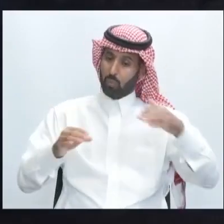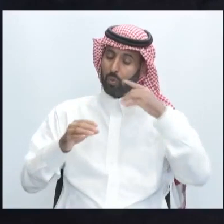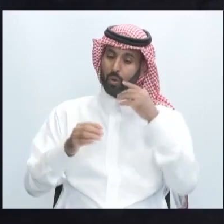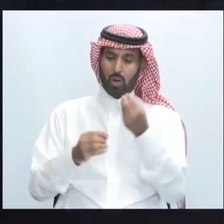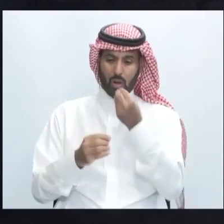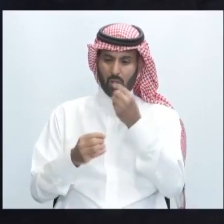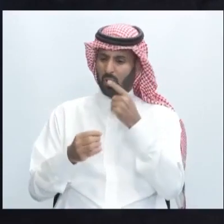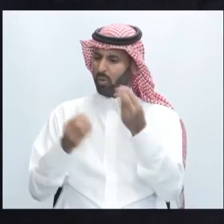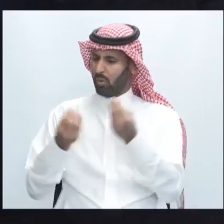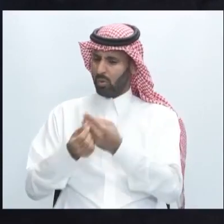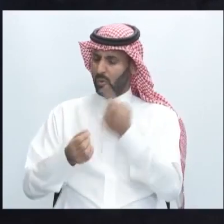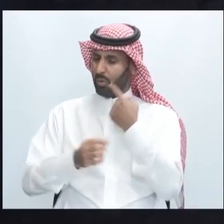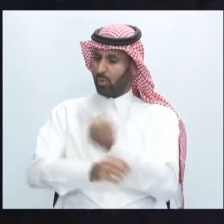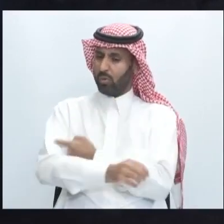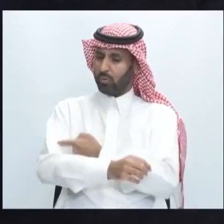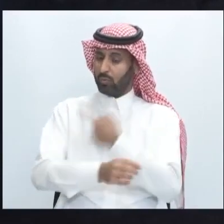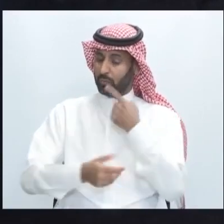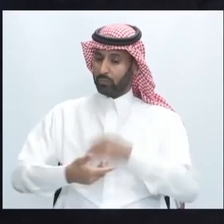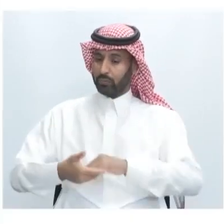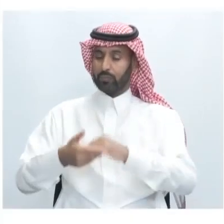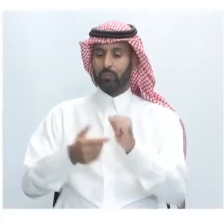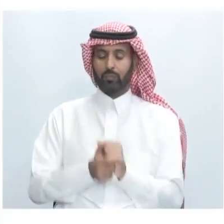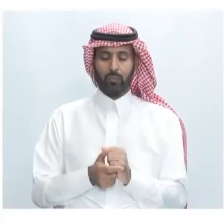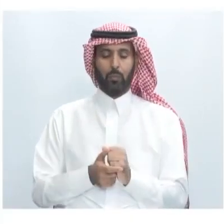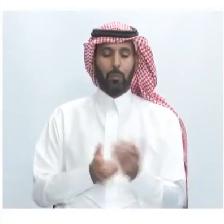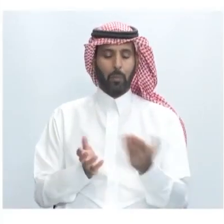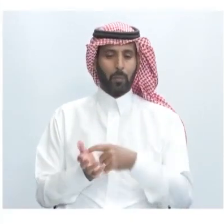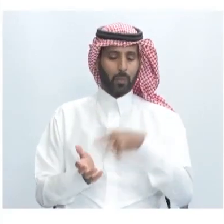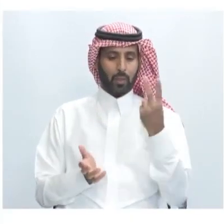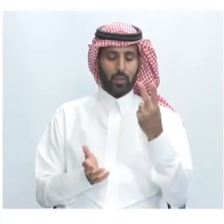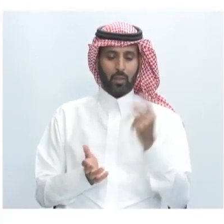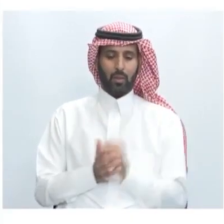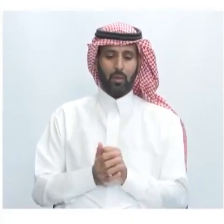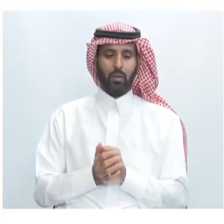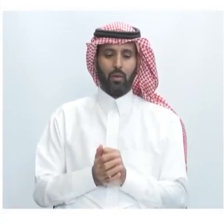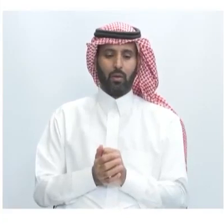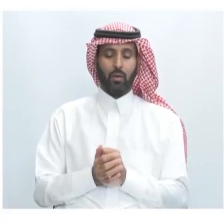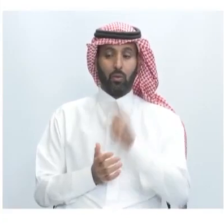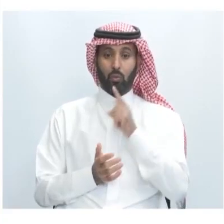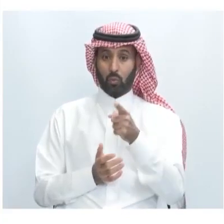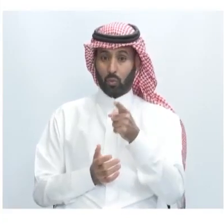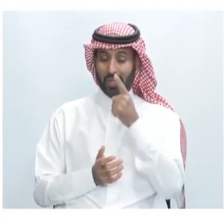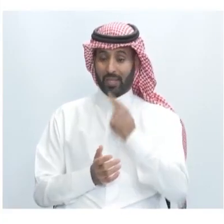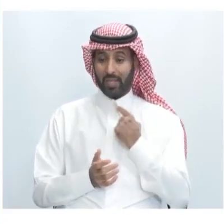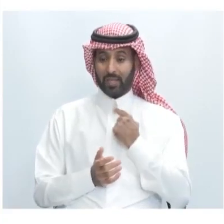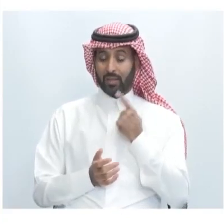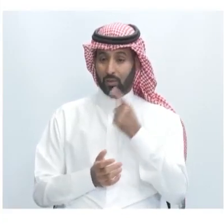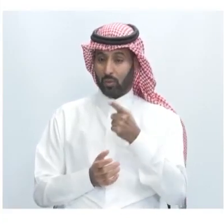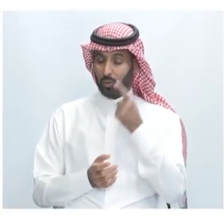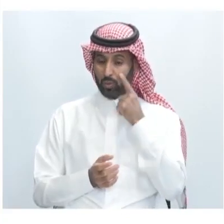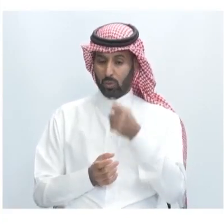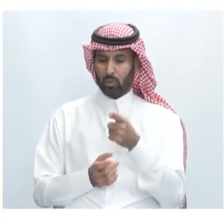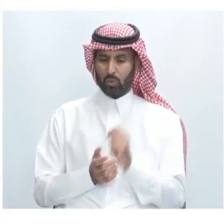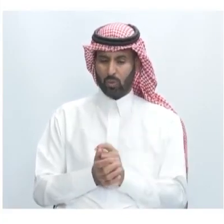supplies to help the victims of the earthquake. Excellent. Number two, you need to load those